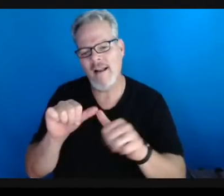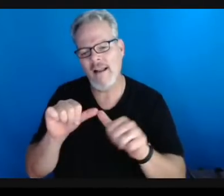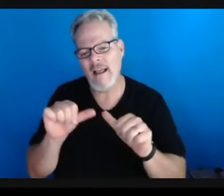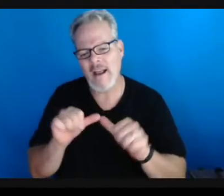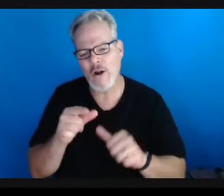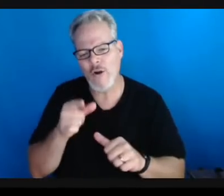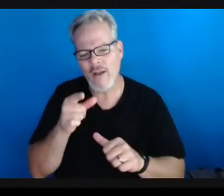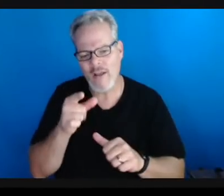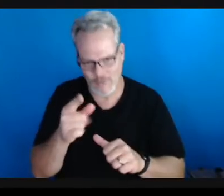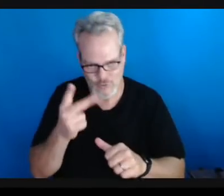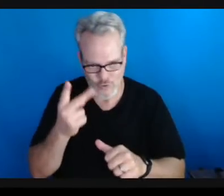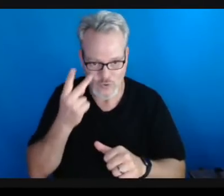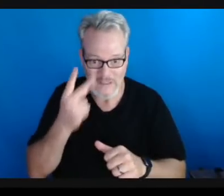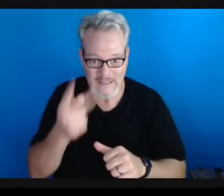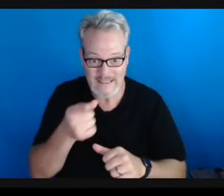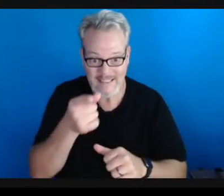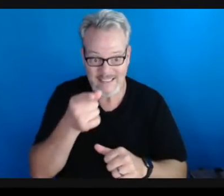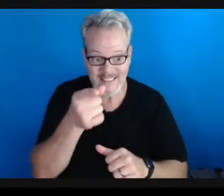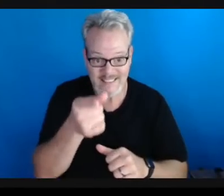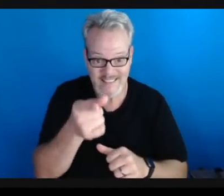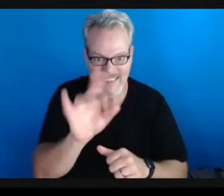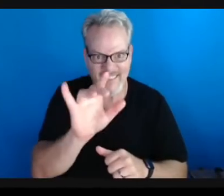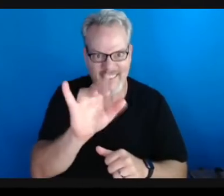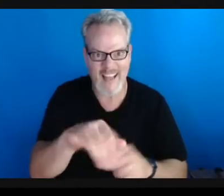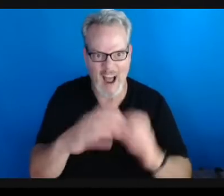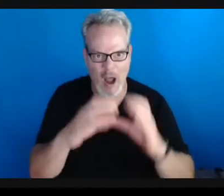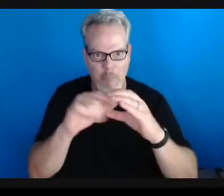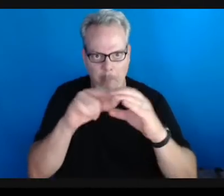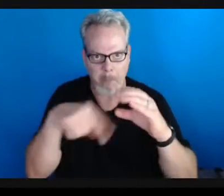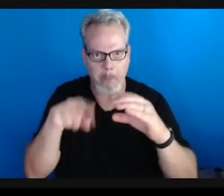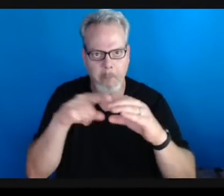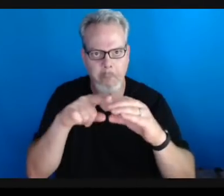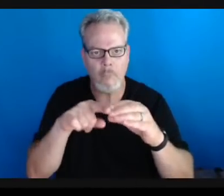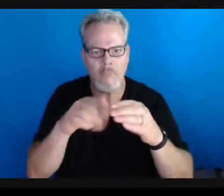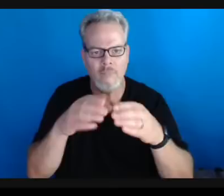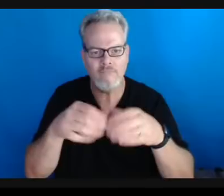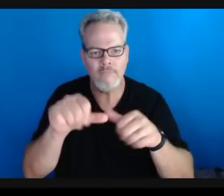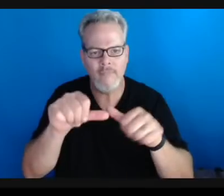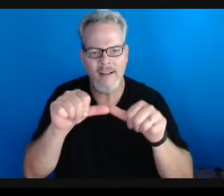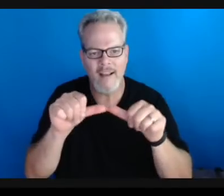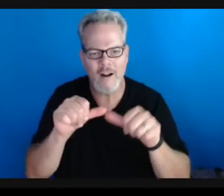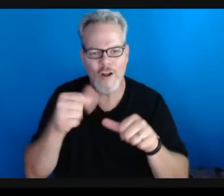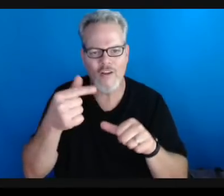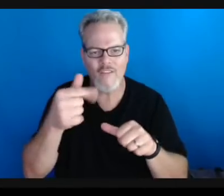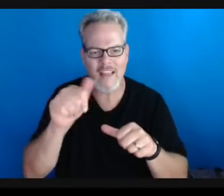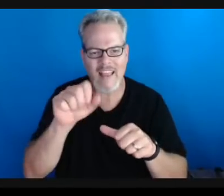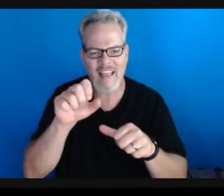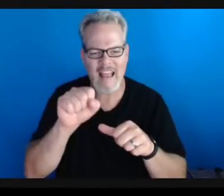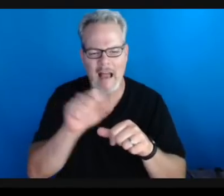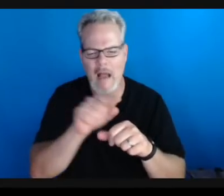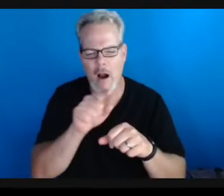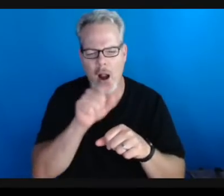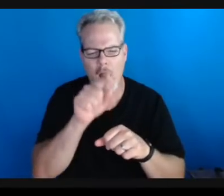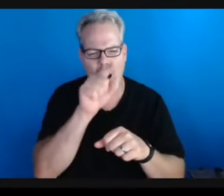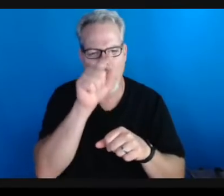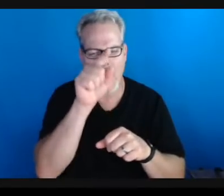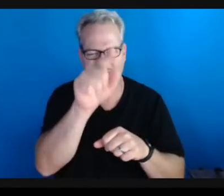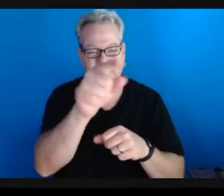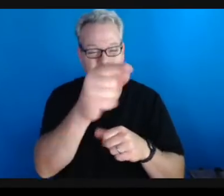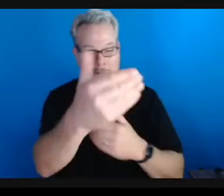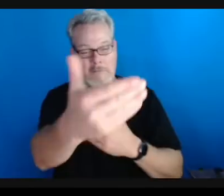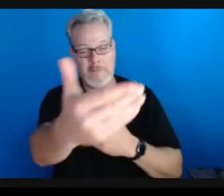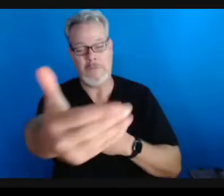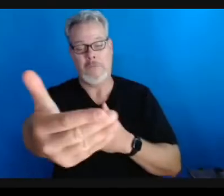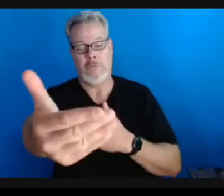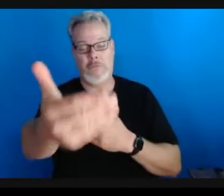And I think it's this little patch of gas right in here, close to the vent, way on the far side of the crater from this camera, so we're not going to see it very